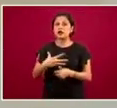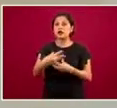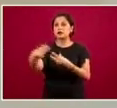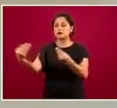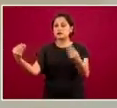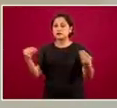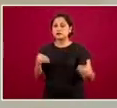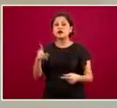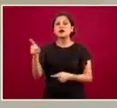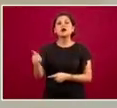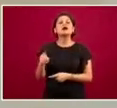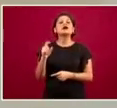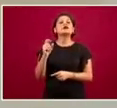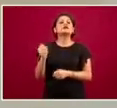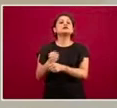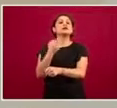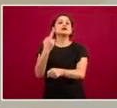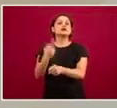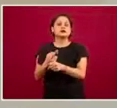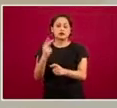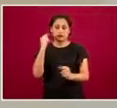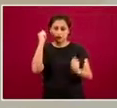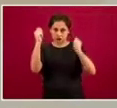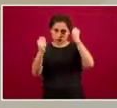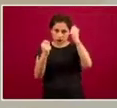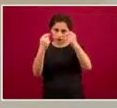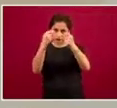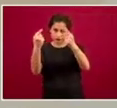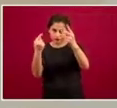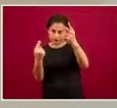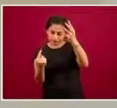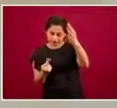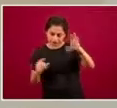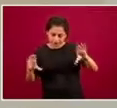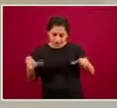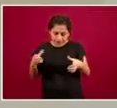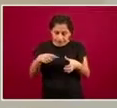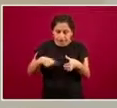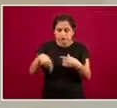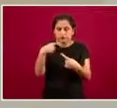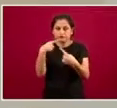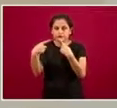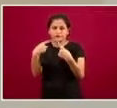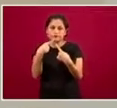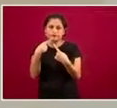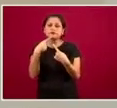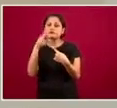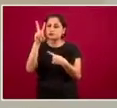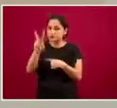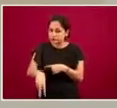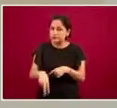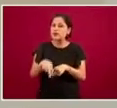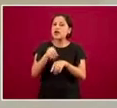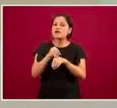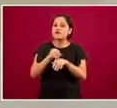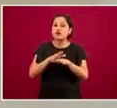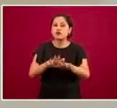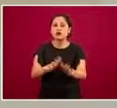level and local level institutions from the health sector and the tourism sector.